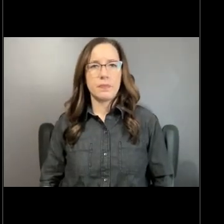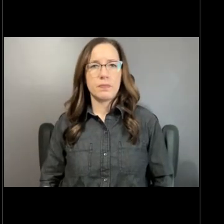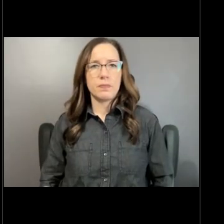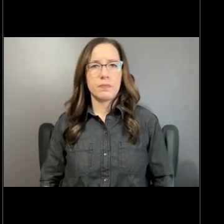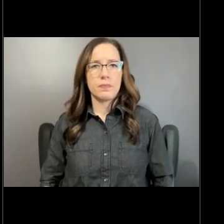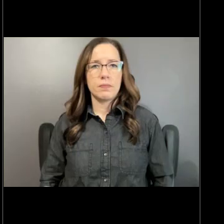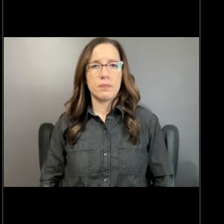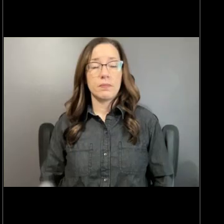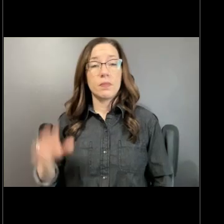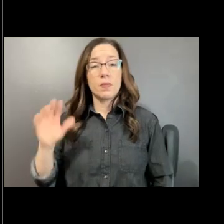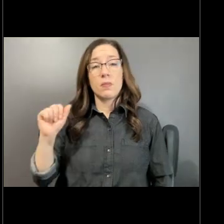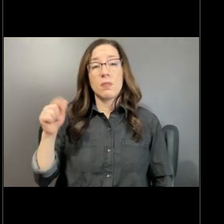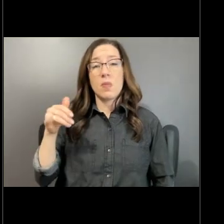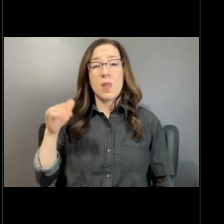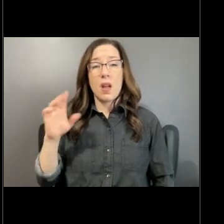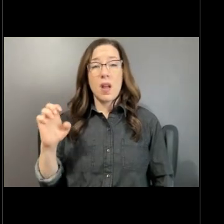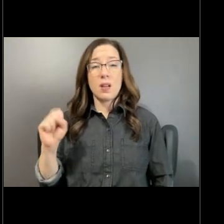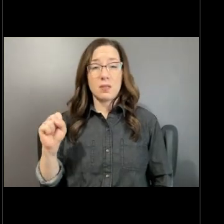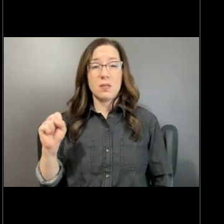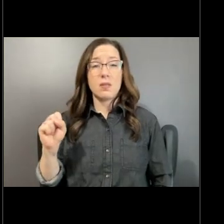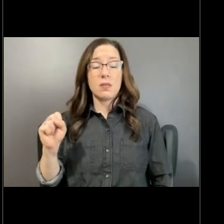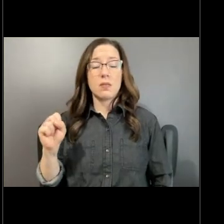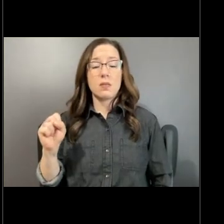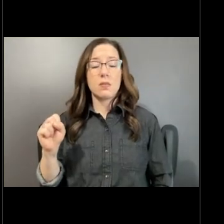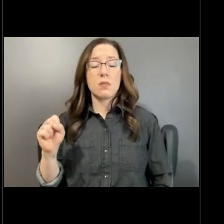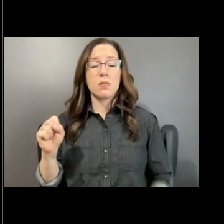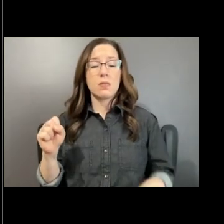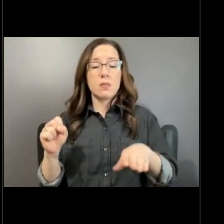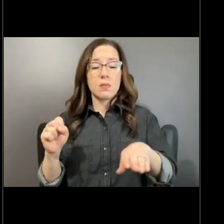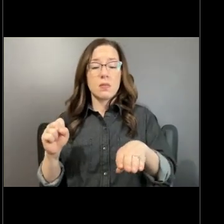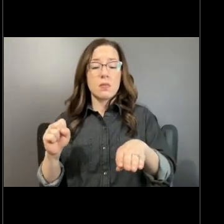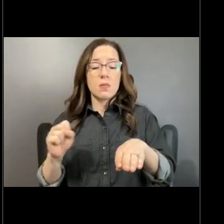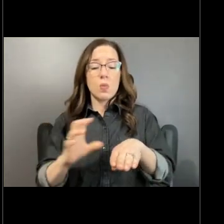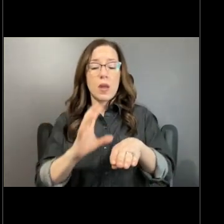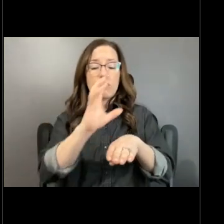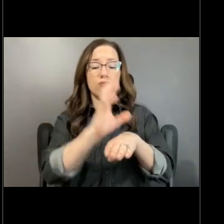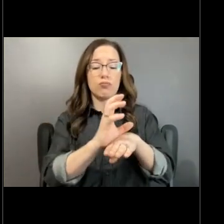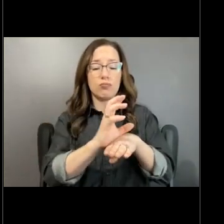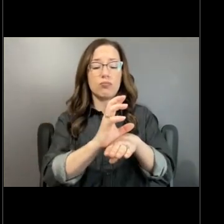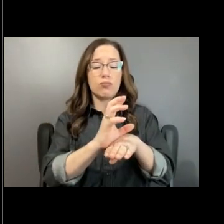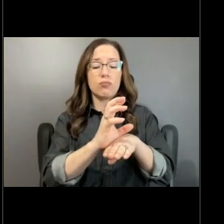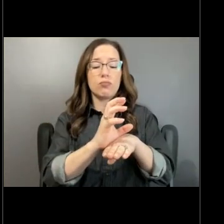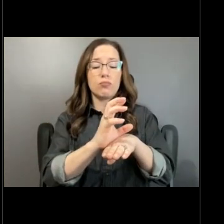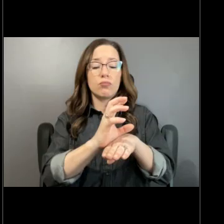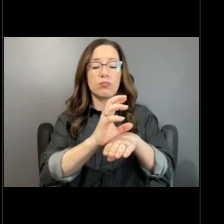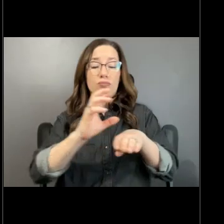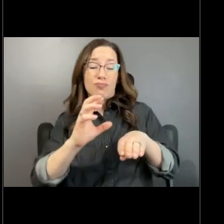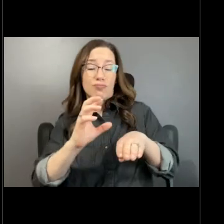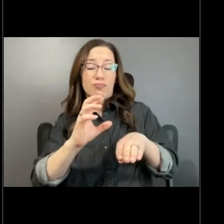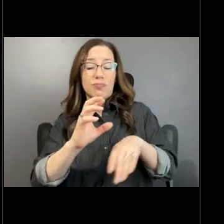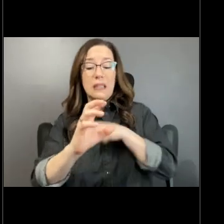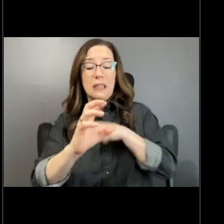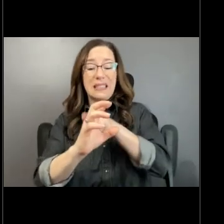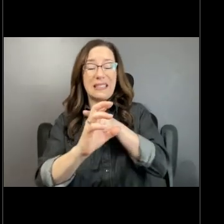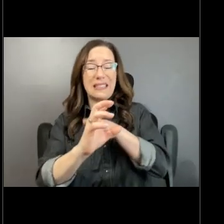Appliance depths must be included when calculating the 40-inch